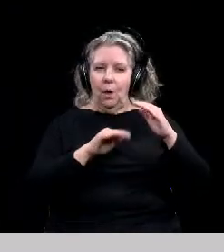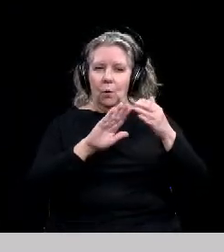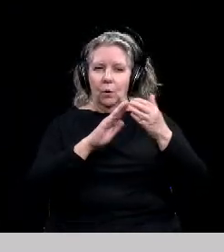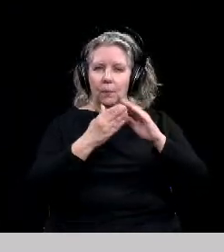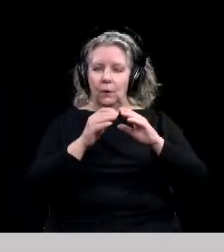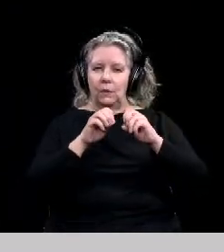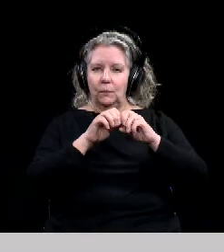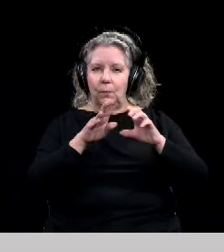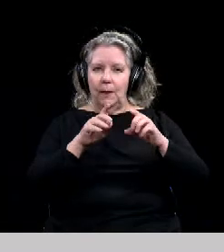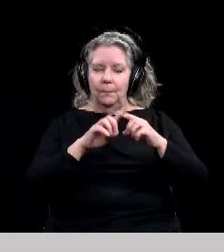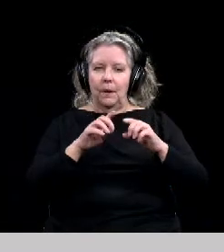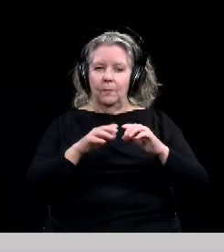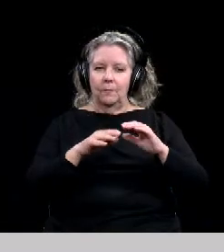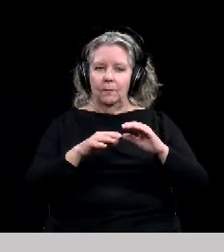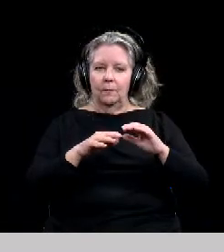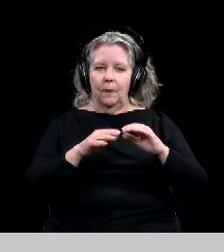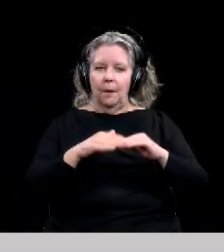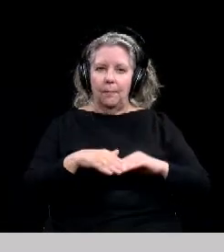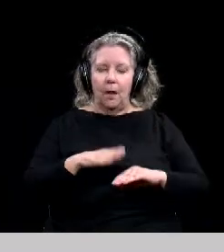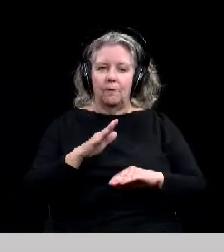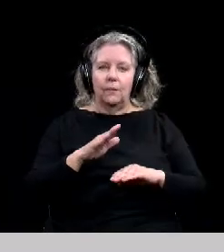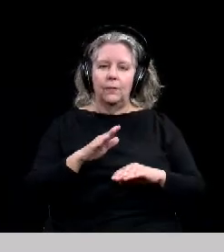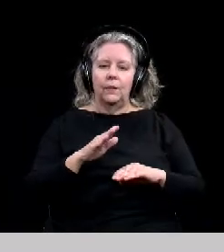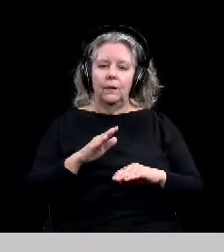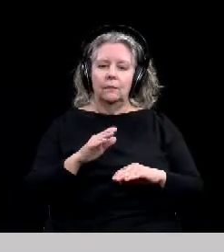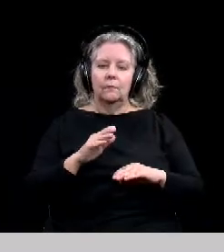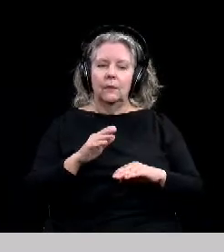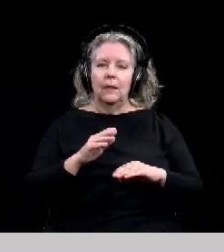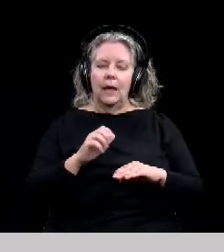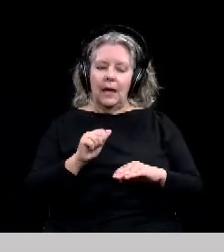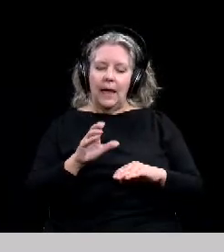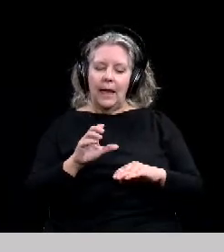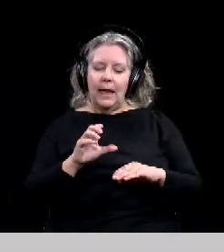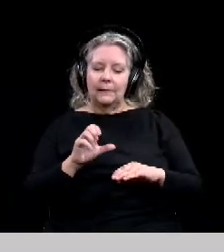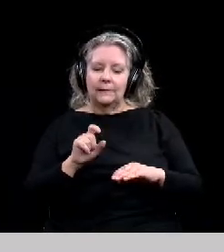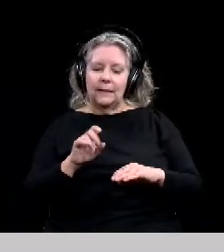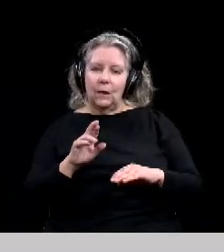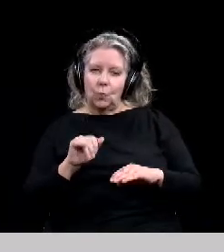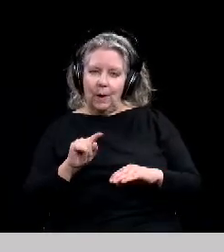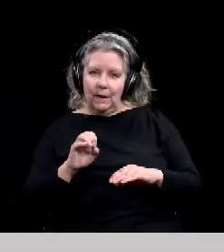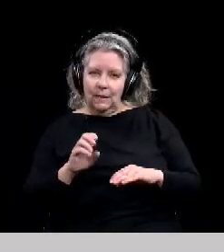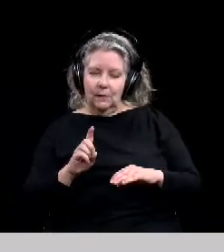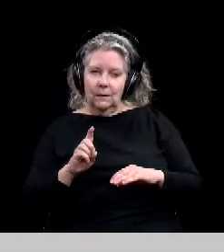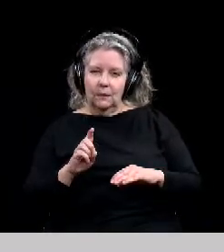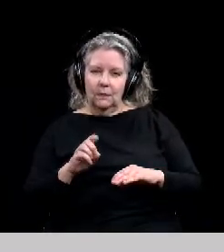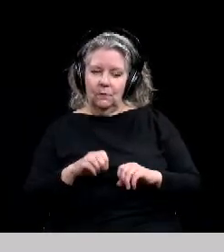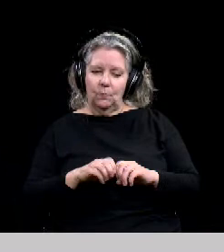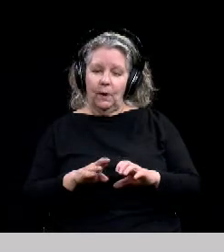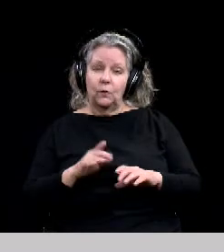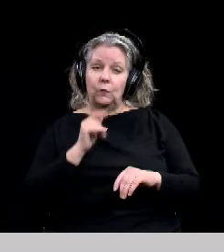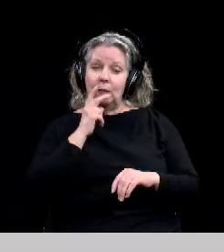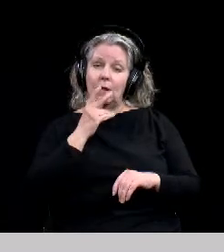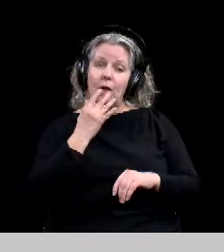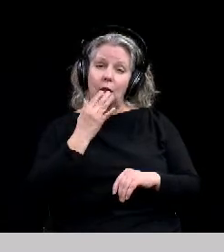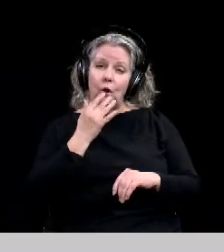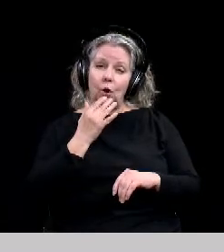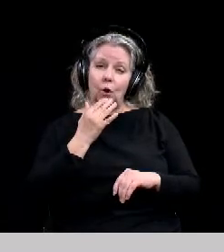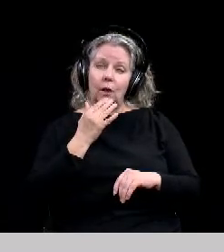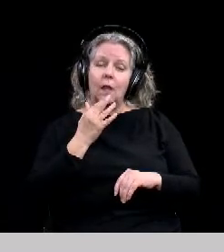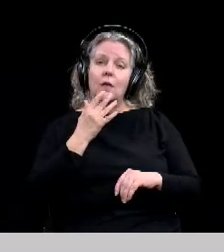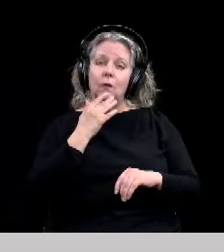we you see the color there. The color choice there is orange to represent that there's